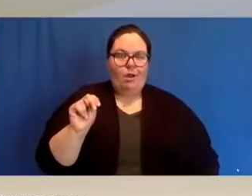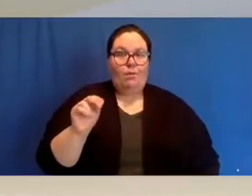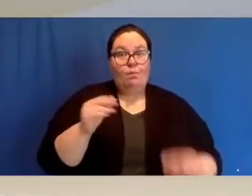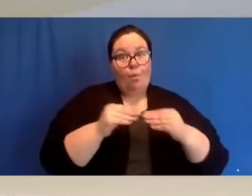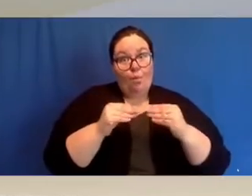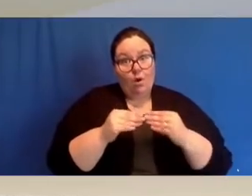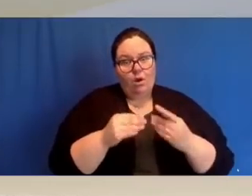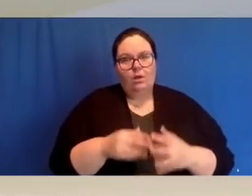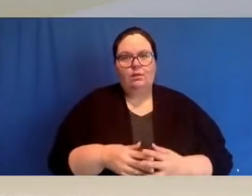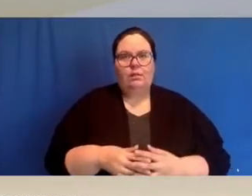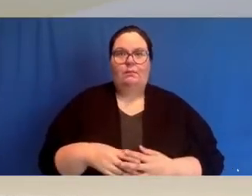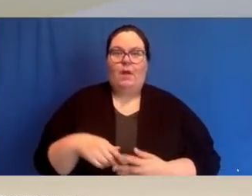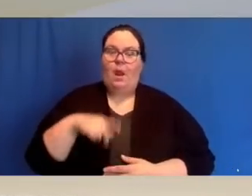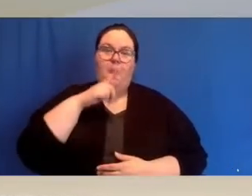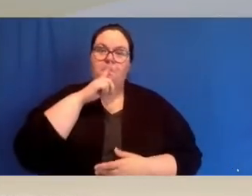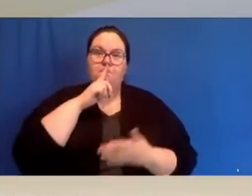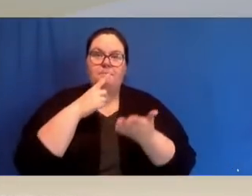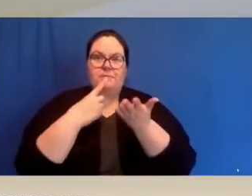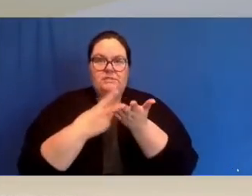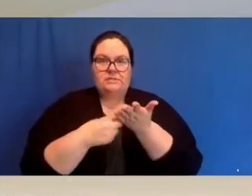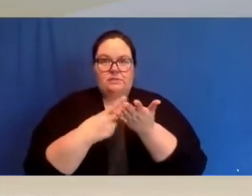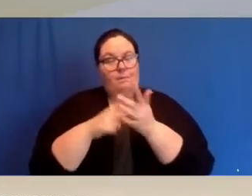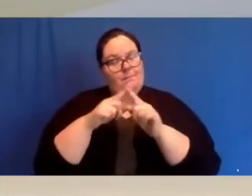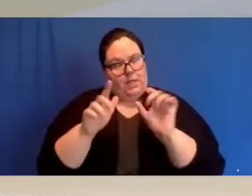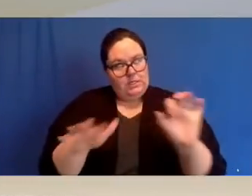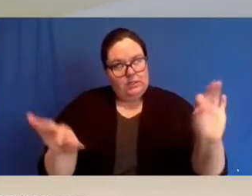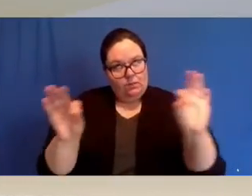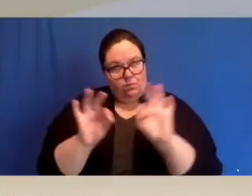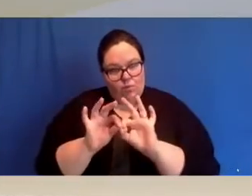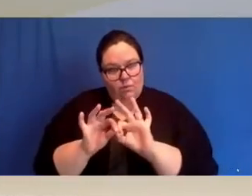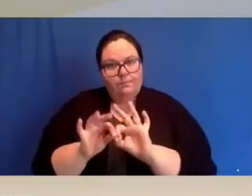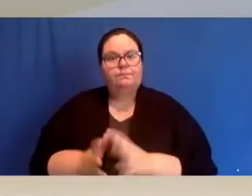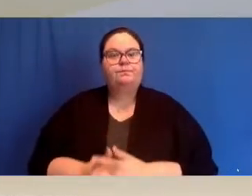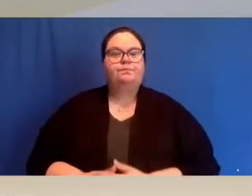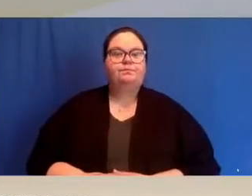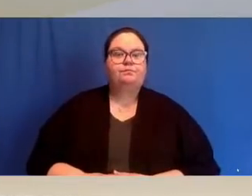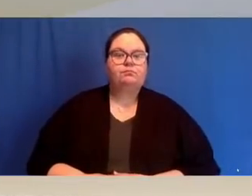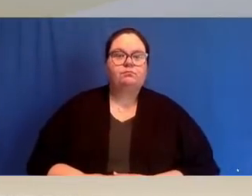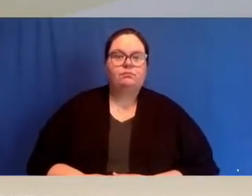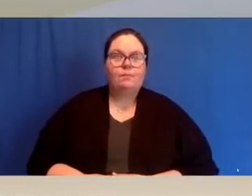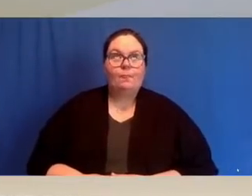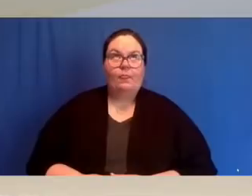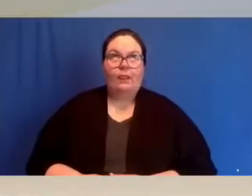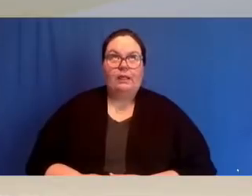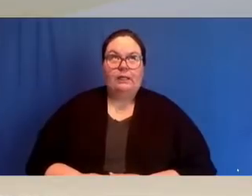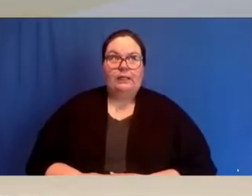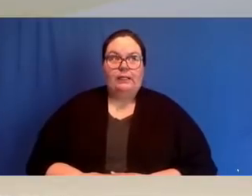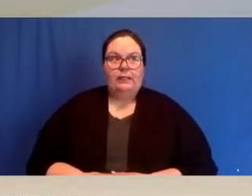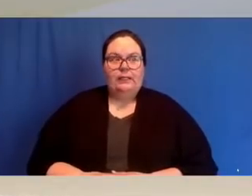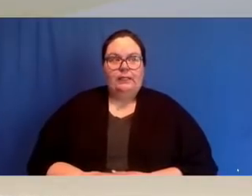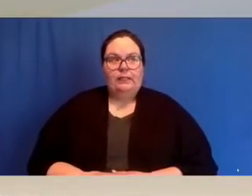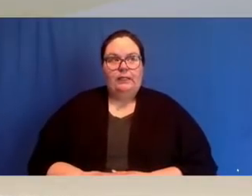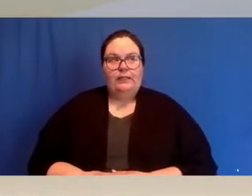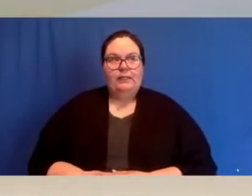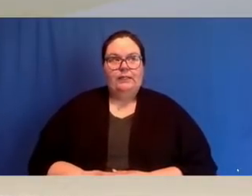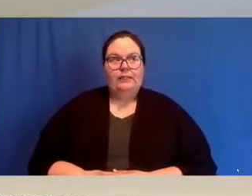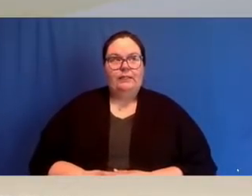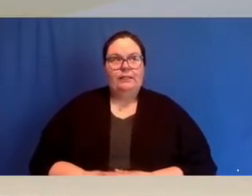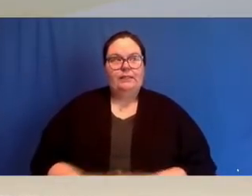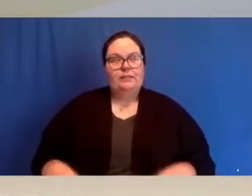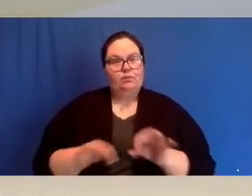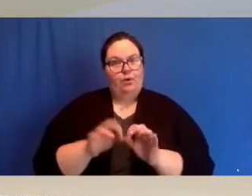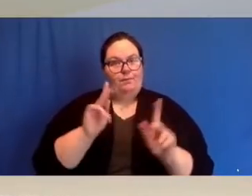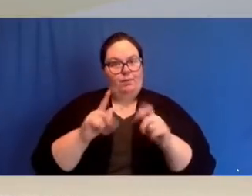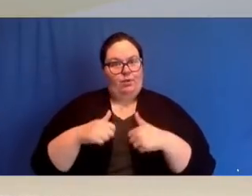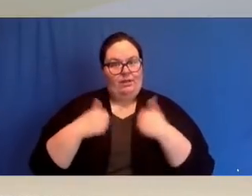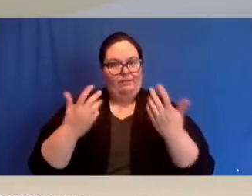What I didn't talk about here, and I think it's really important, and I want Islanders to certainly hear this.